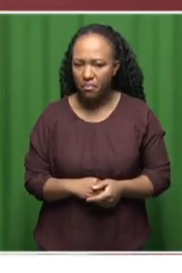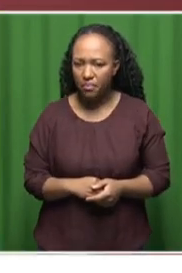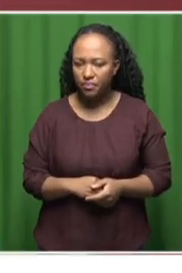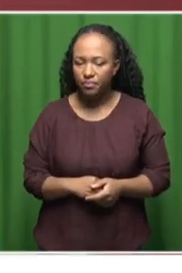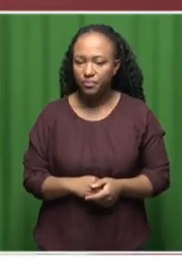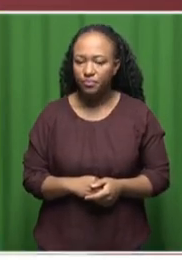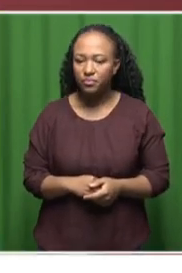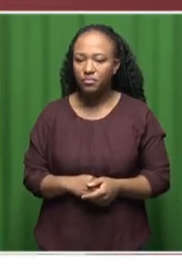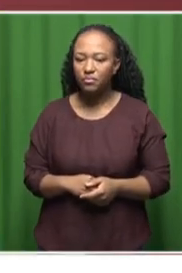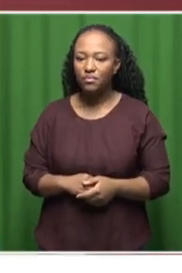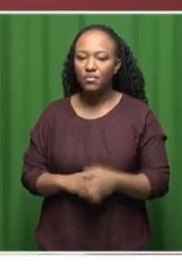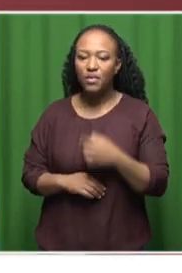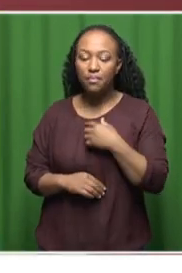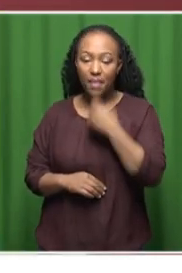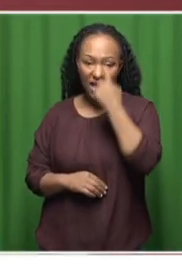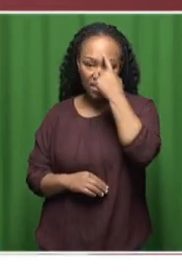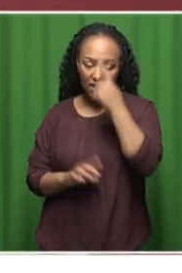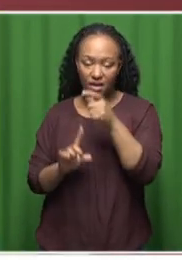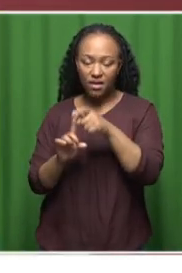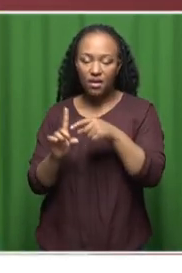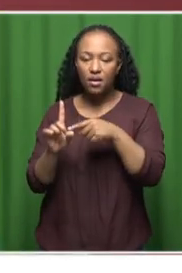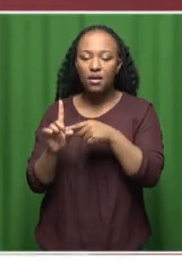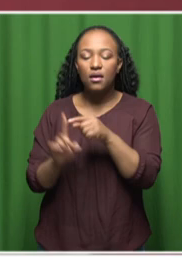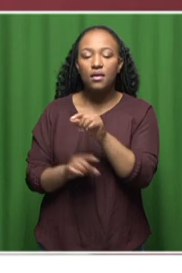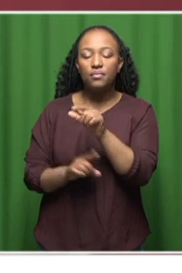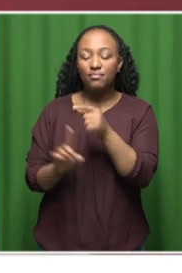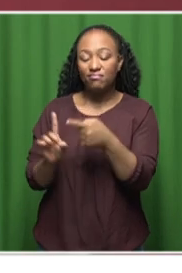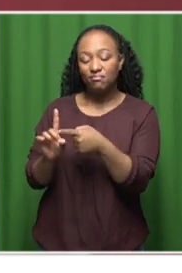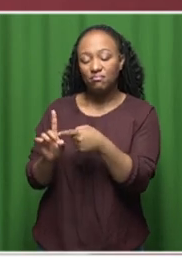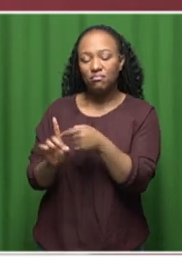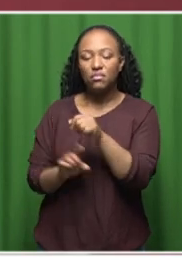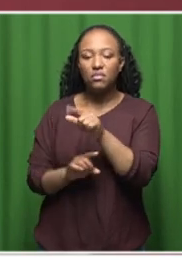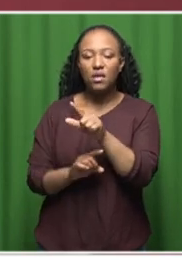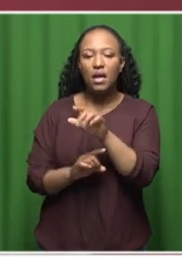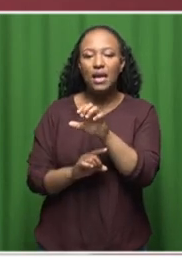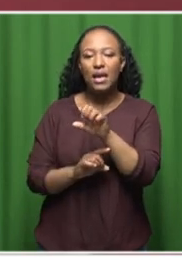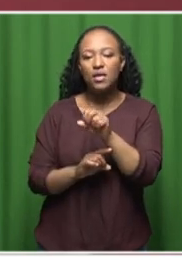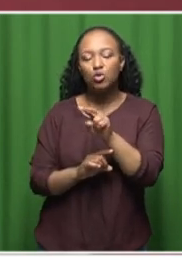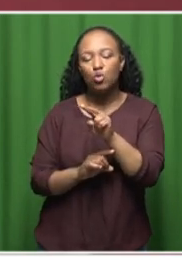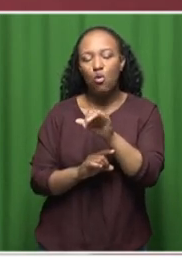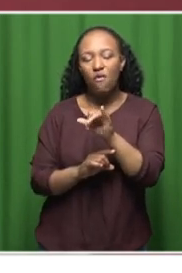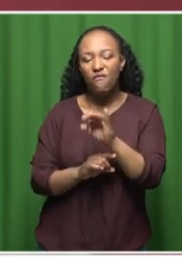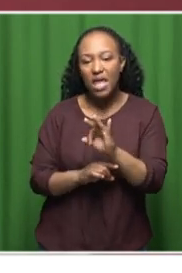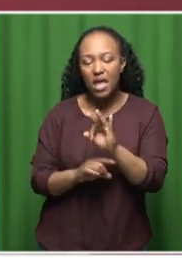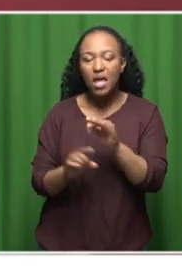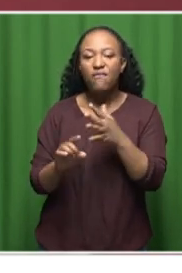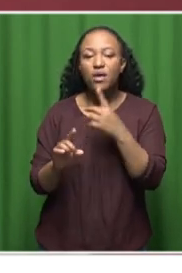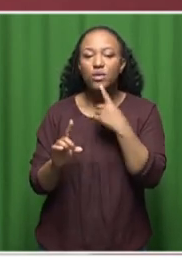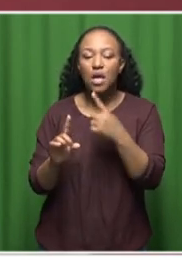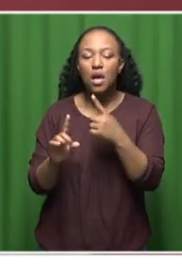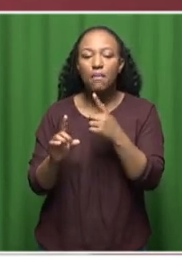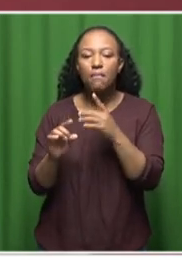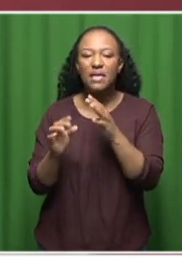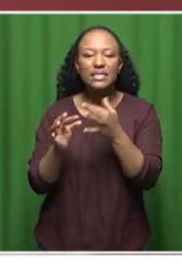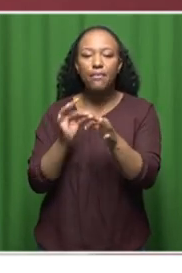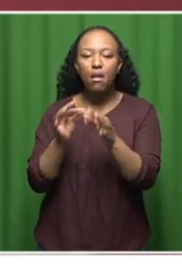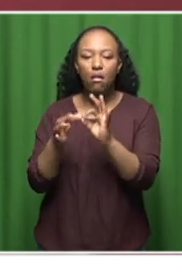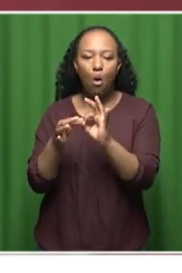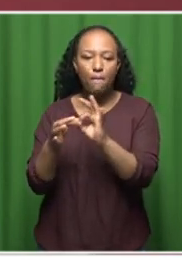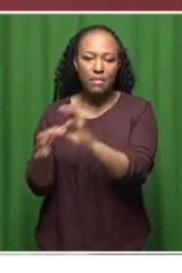Mr. Lesufi is doing is laying a commitment, and I don't think it will be a simple commitment without any